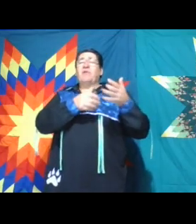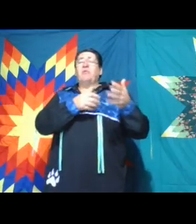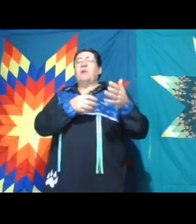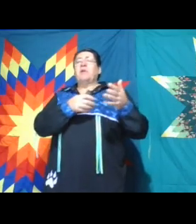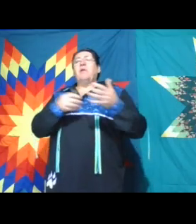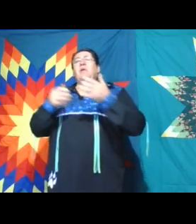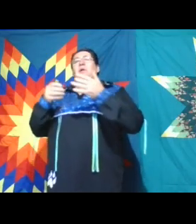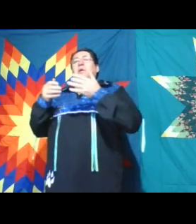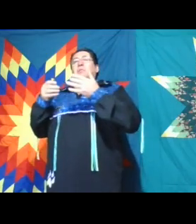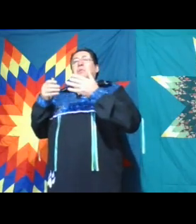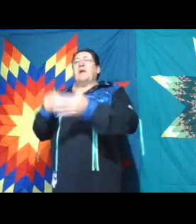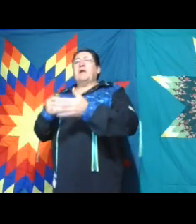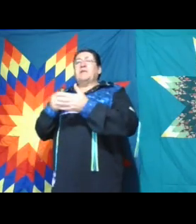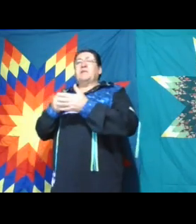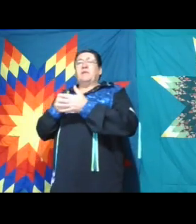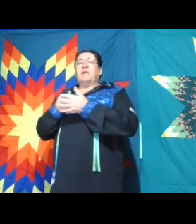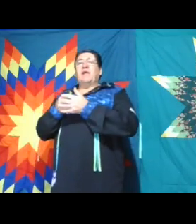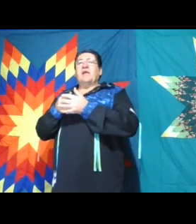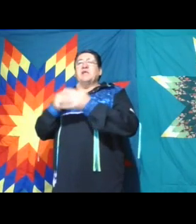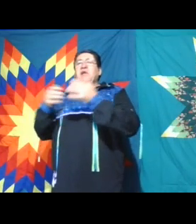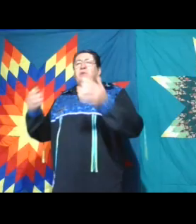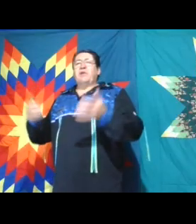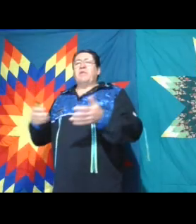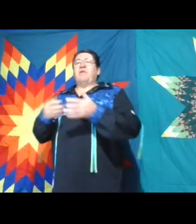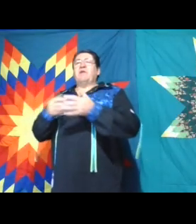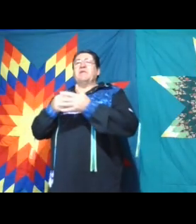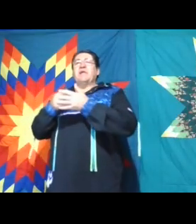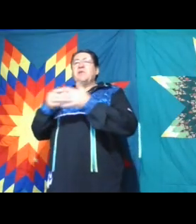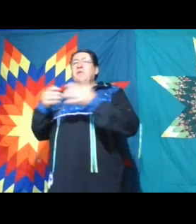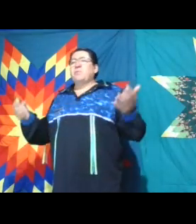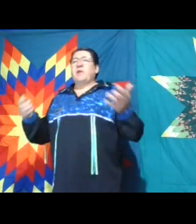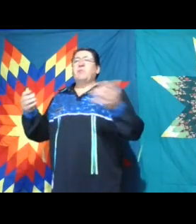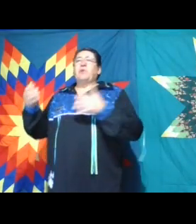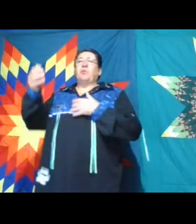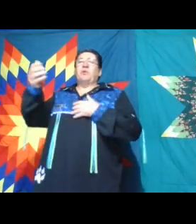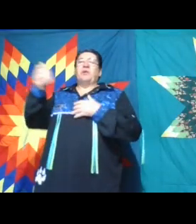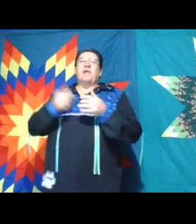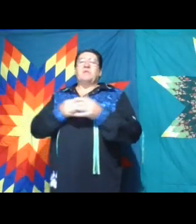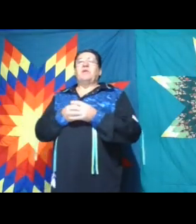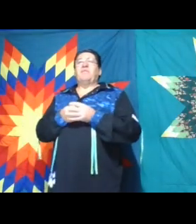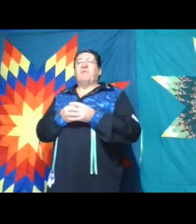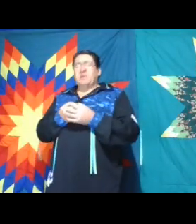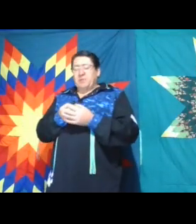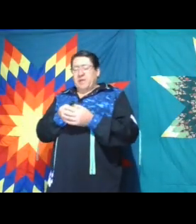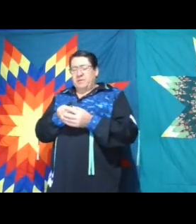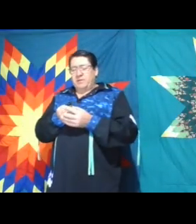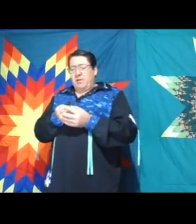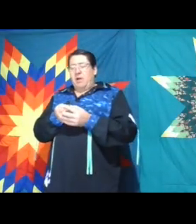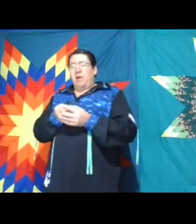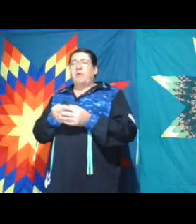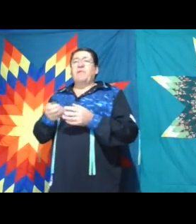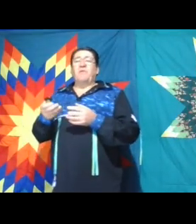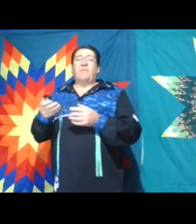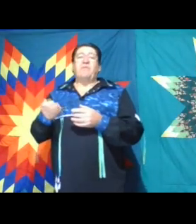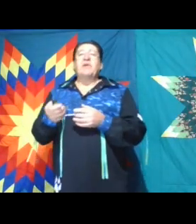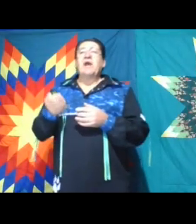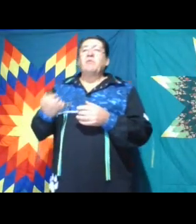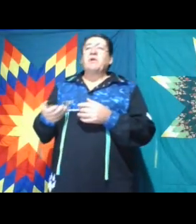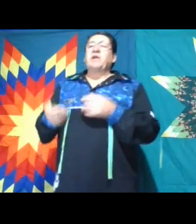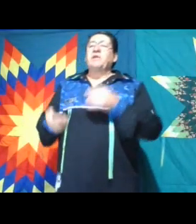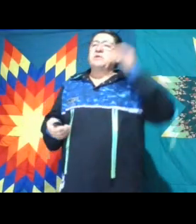for recruitment, because they can share with their friends. They know so many people, and that's what the friendship centers are great